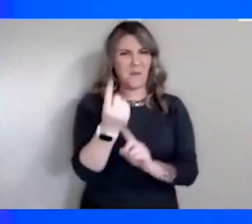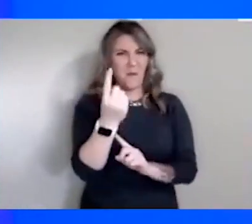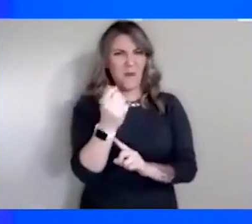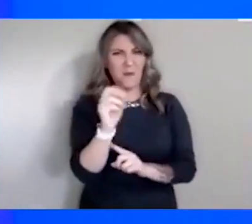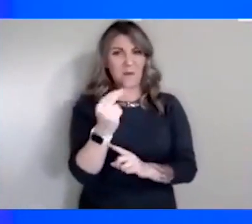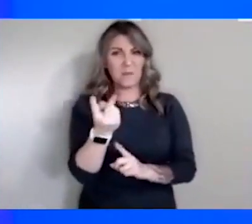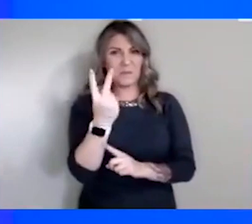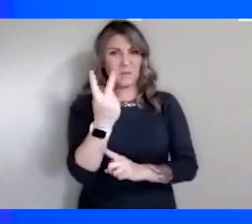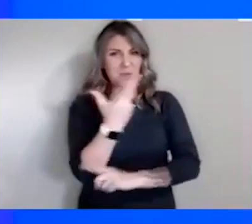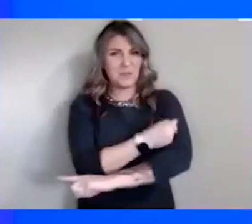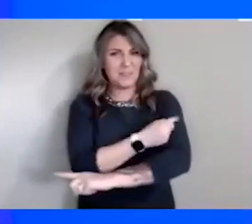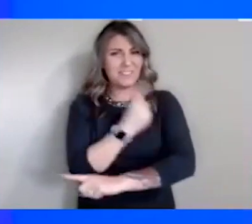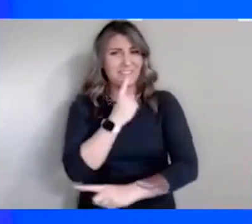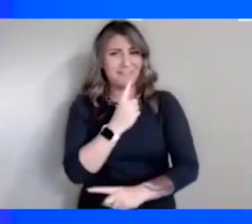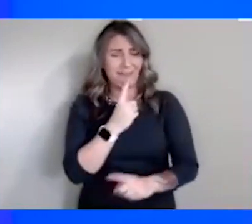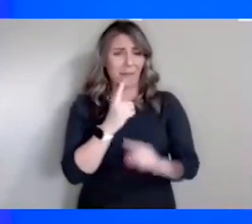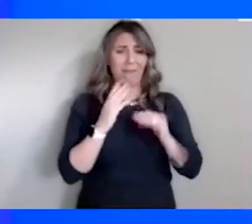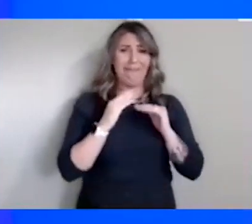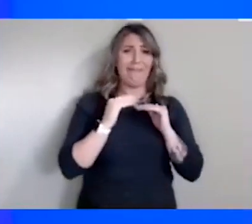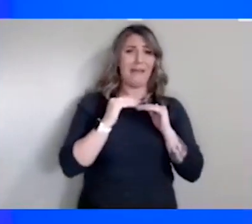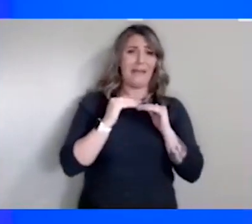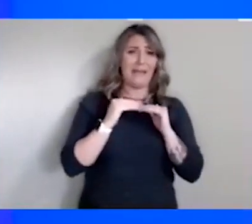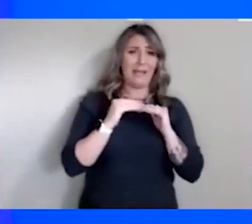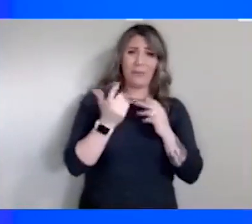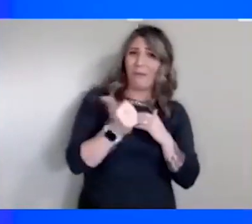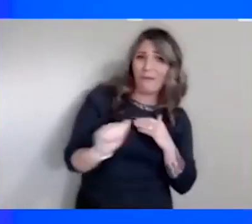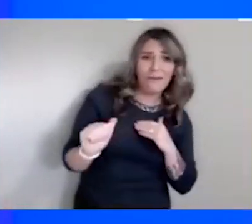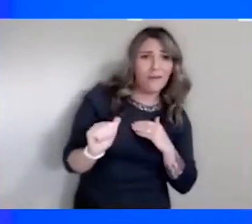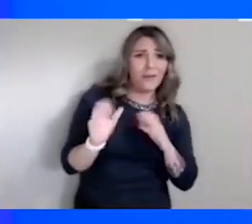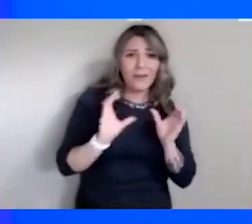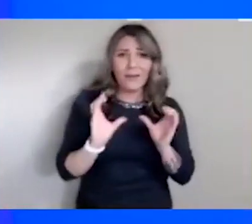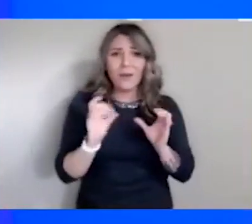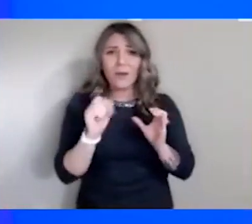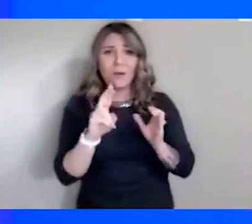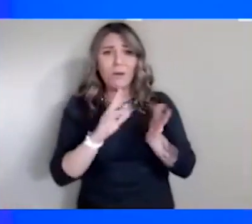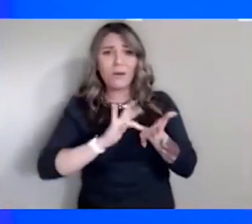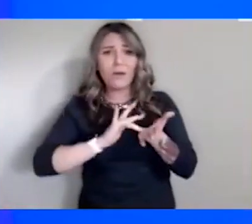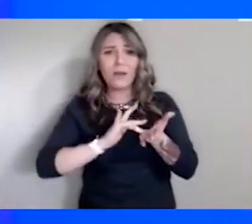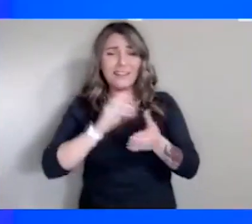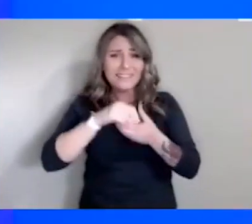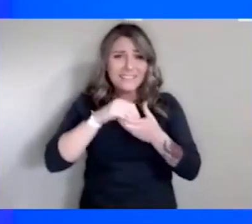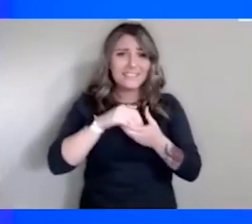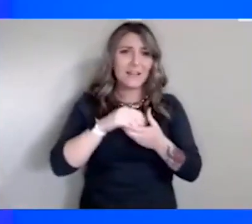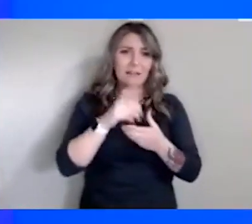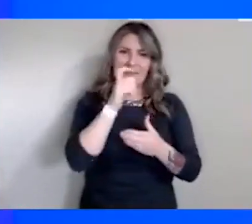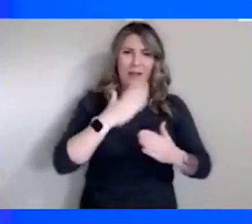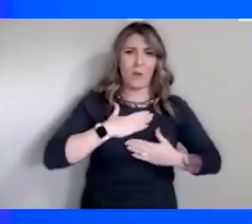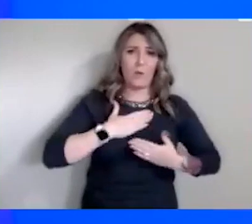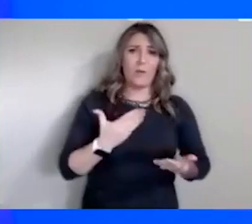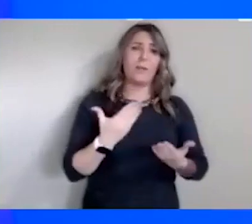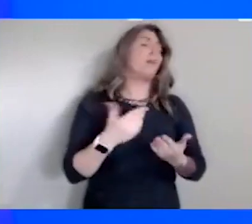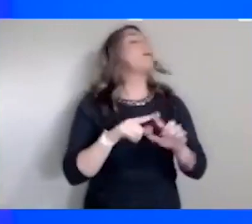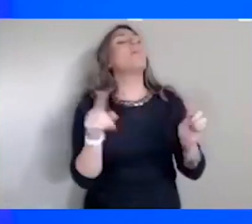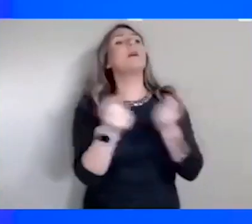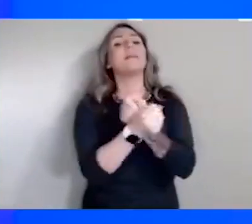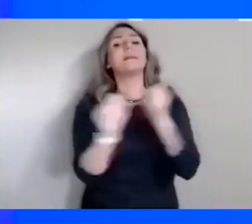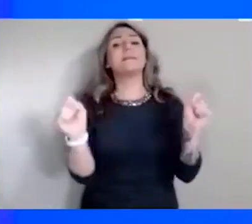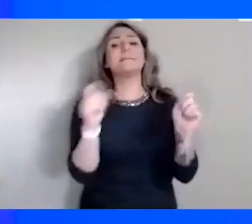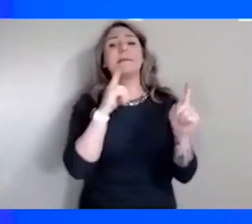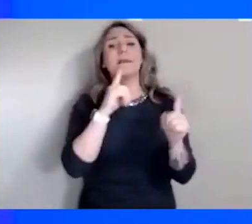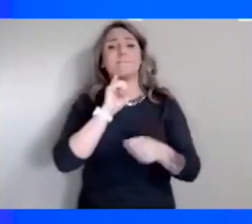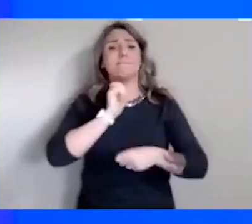minuscule amounts of any components or drug in there, they're still unwilling to do. But the safety profile is really, I think,